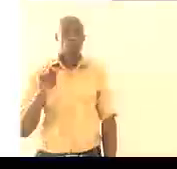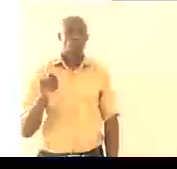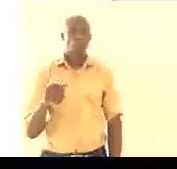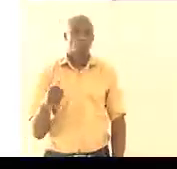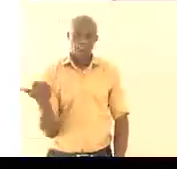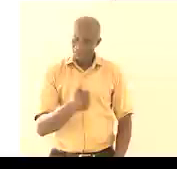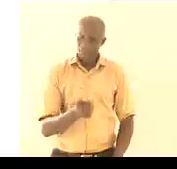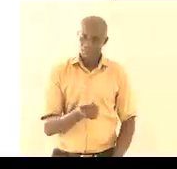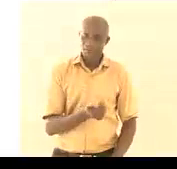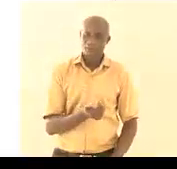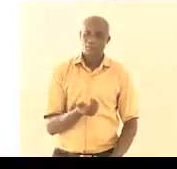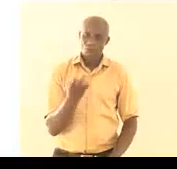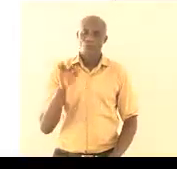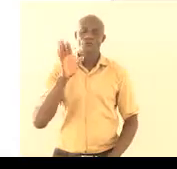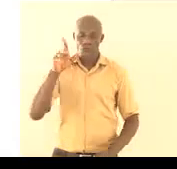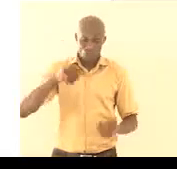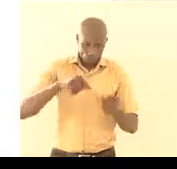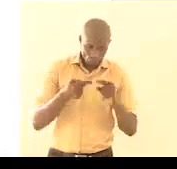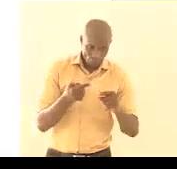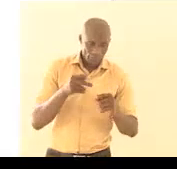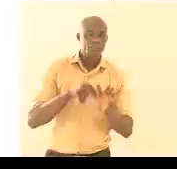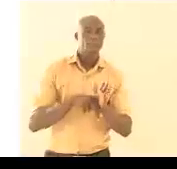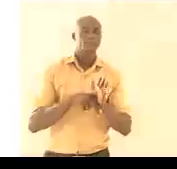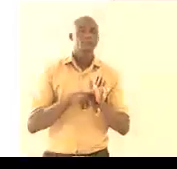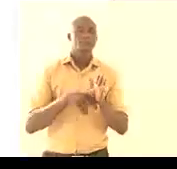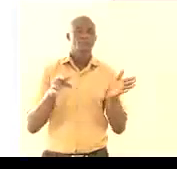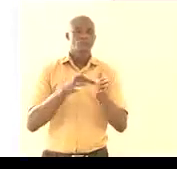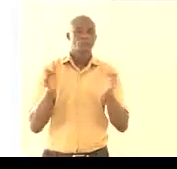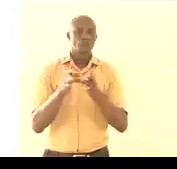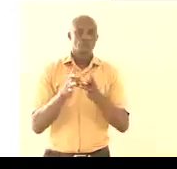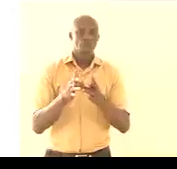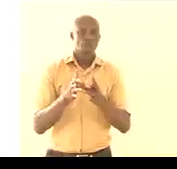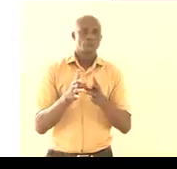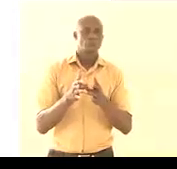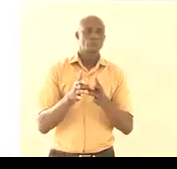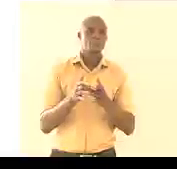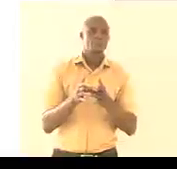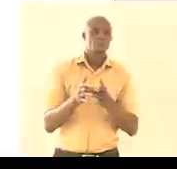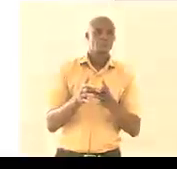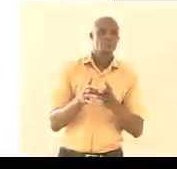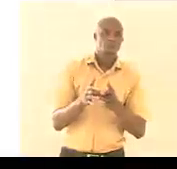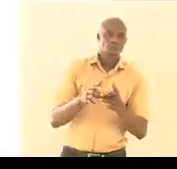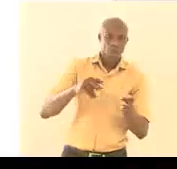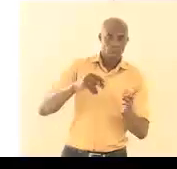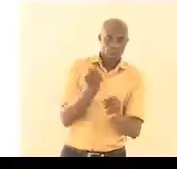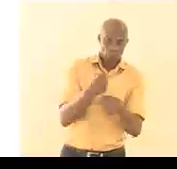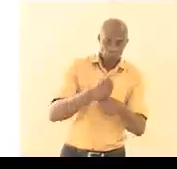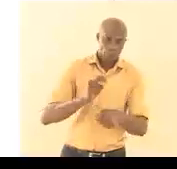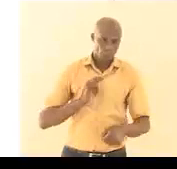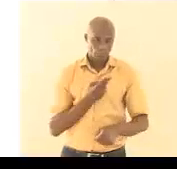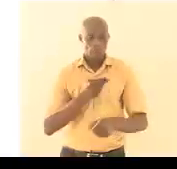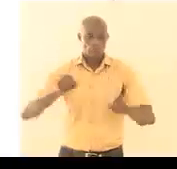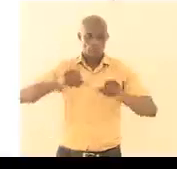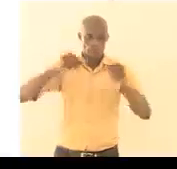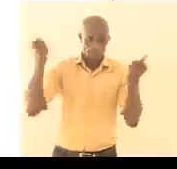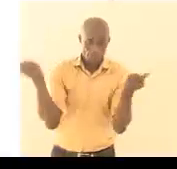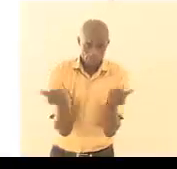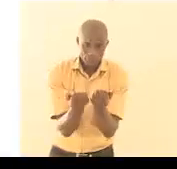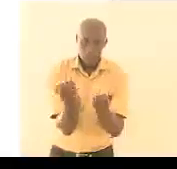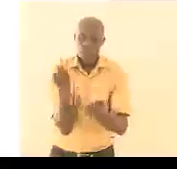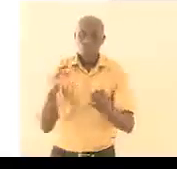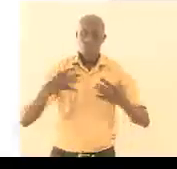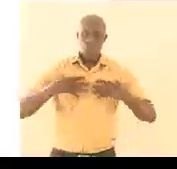So whatever your woundedness may be, Jesus makes us agents